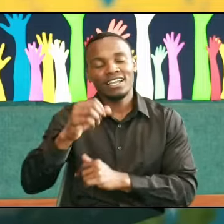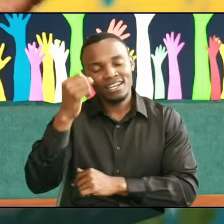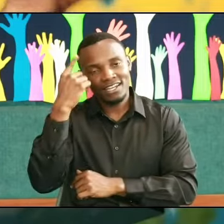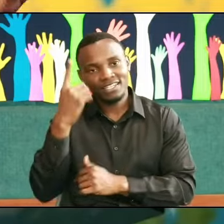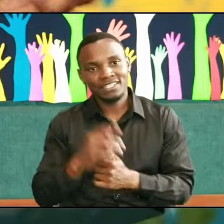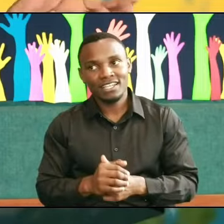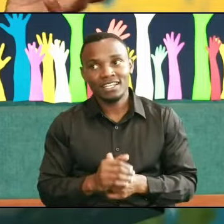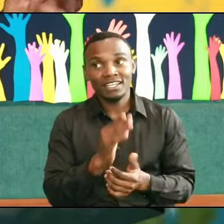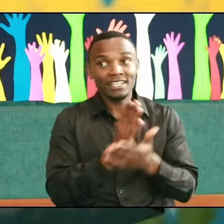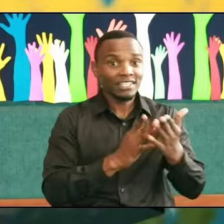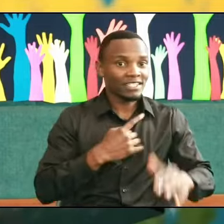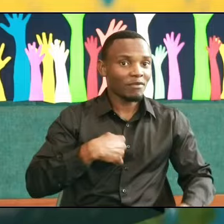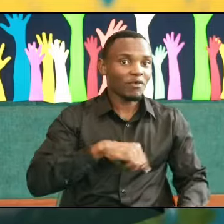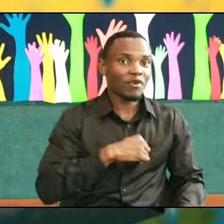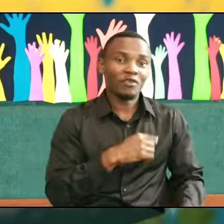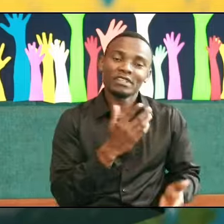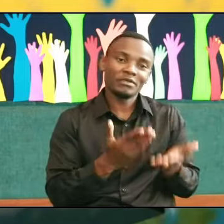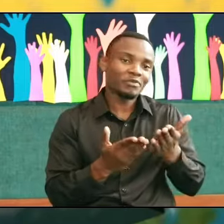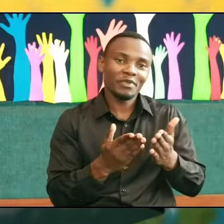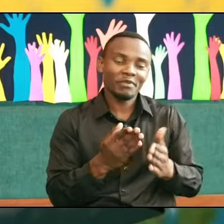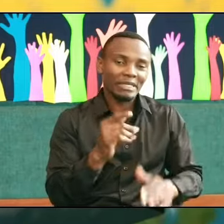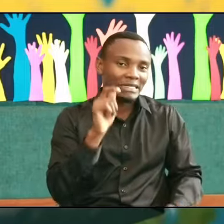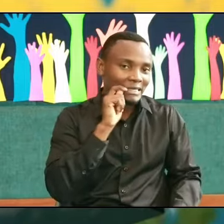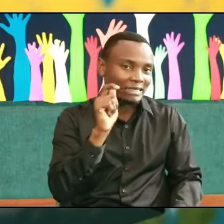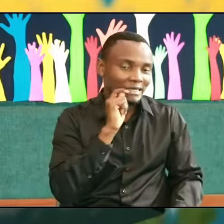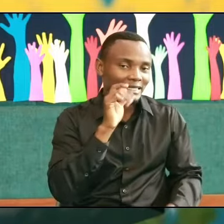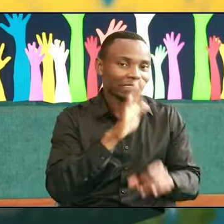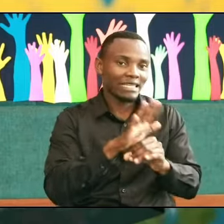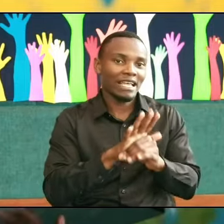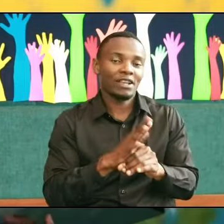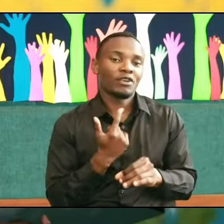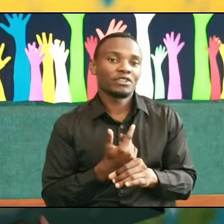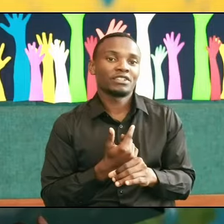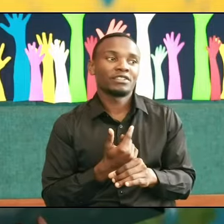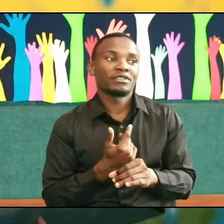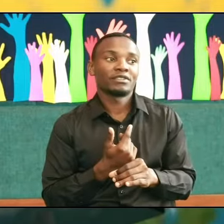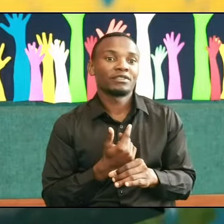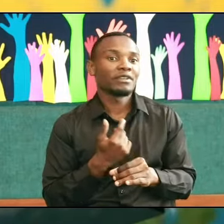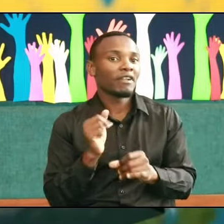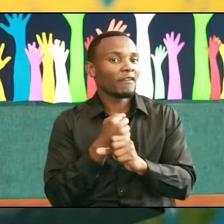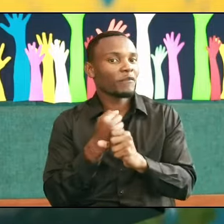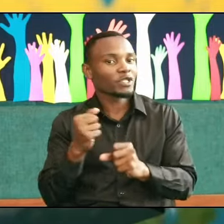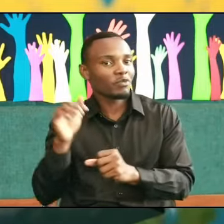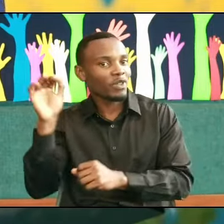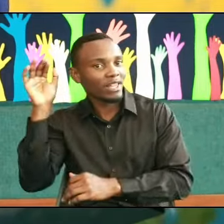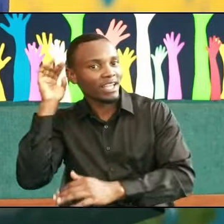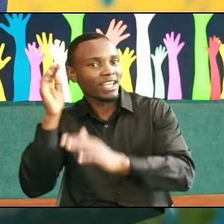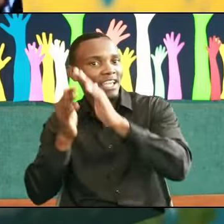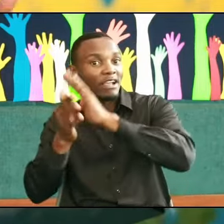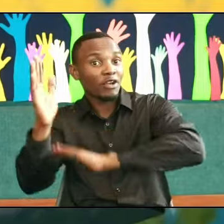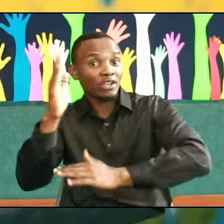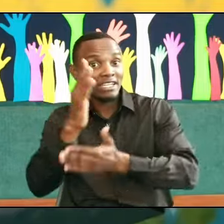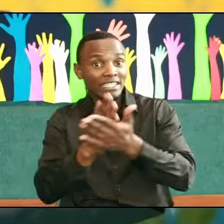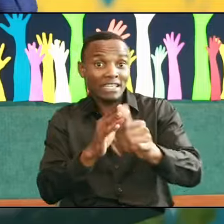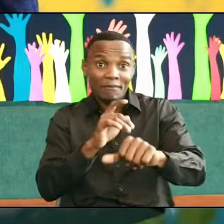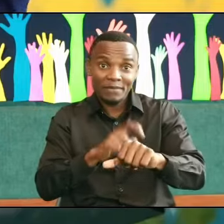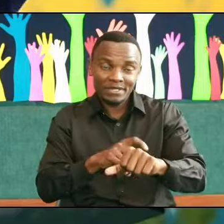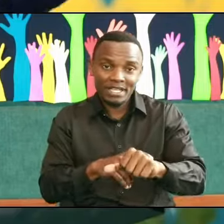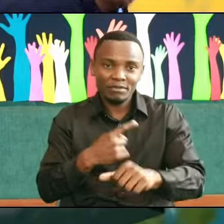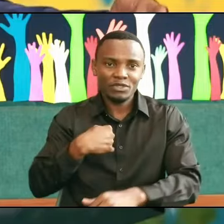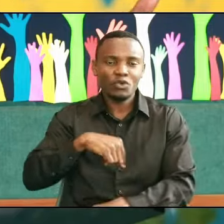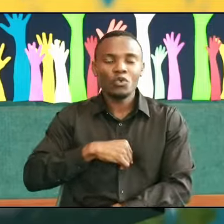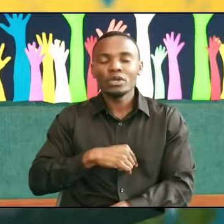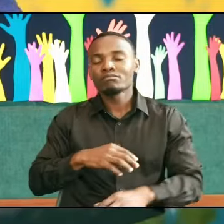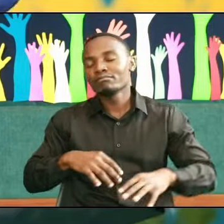flesh and we need to be vegetarians in order to hear what God is saying to us. Because at times we walk into the church, we are